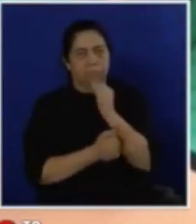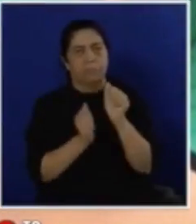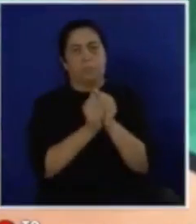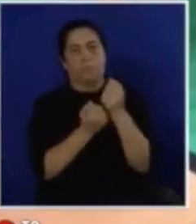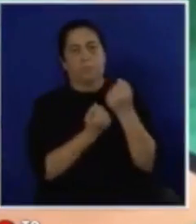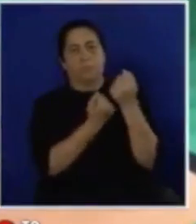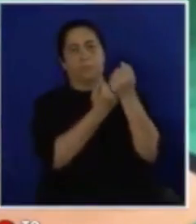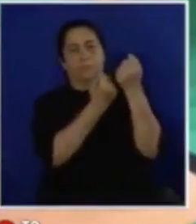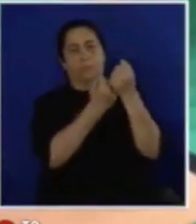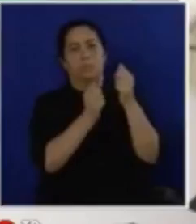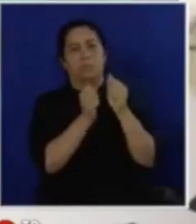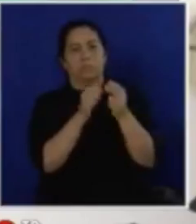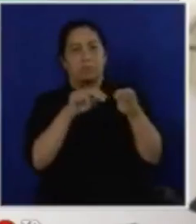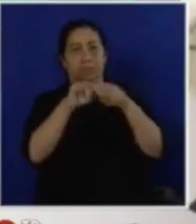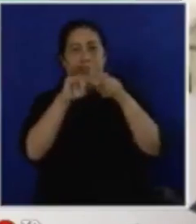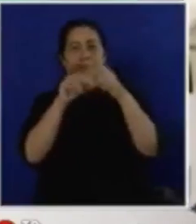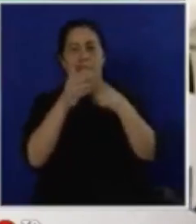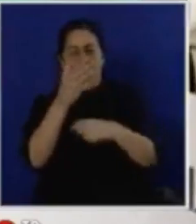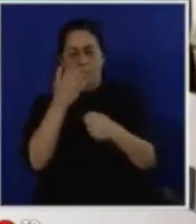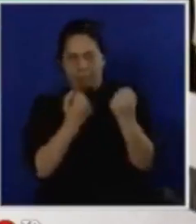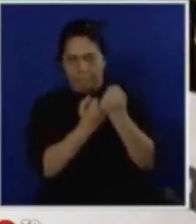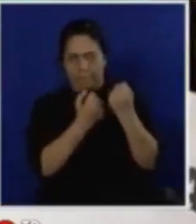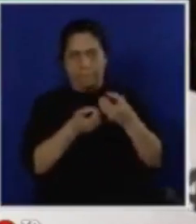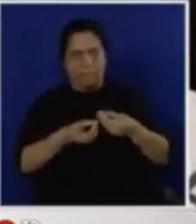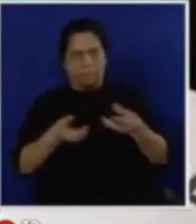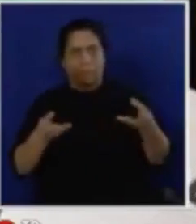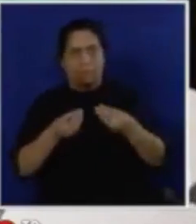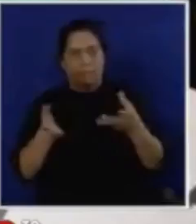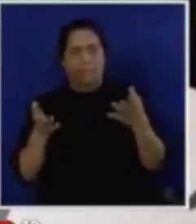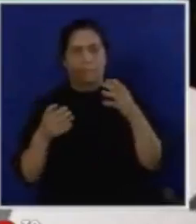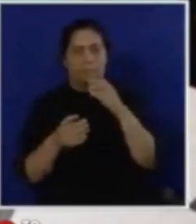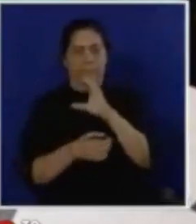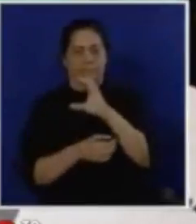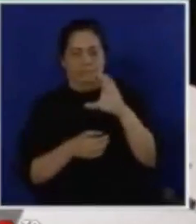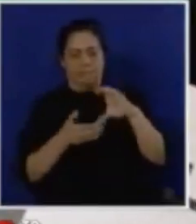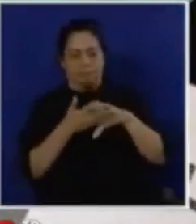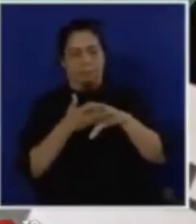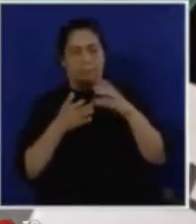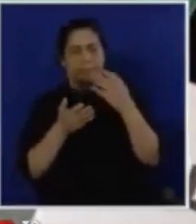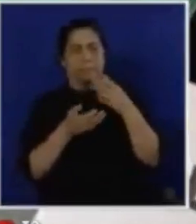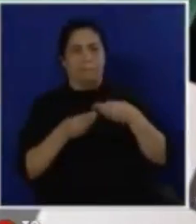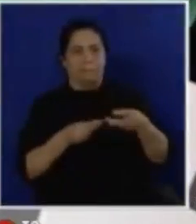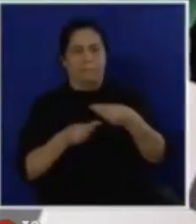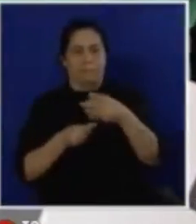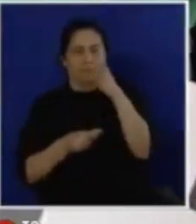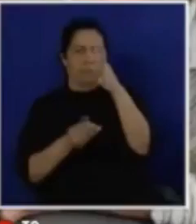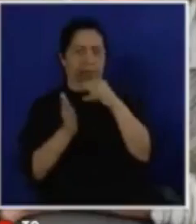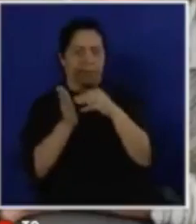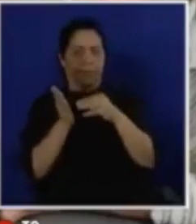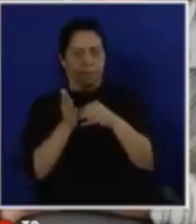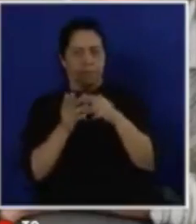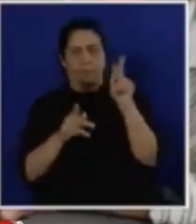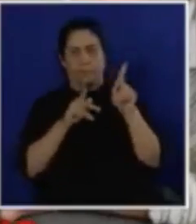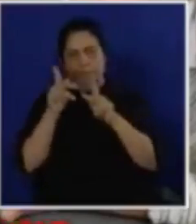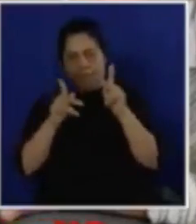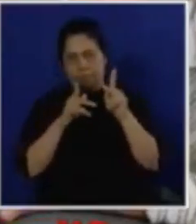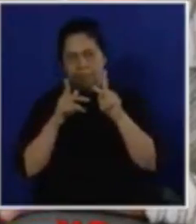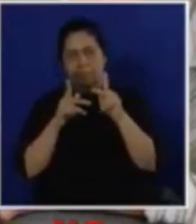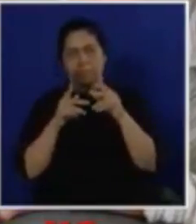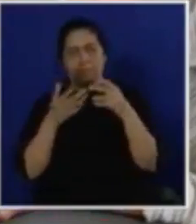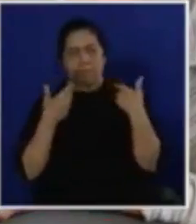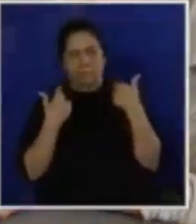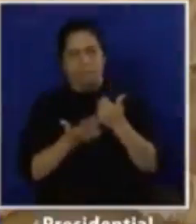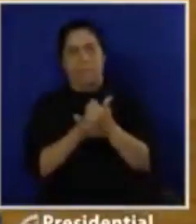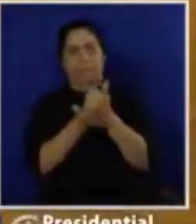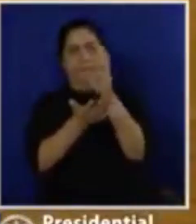with rising prices. We have distributed unconditional cash transfer to 4 million people and will